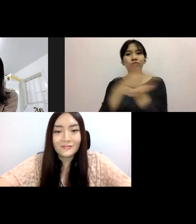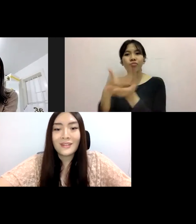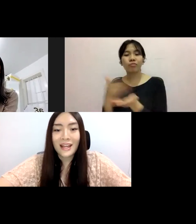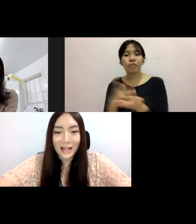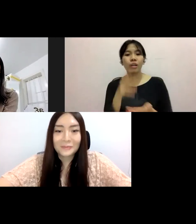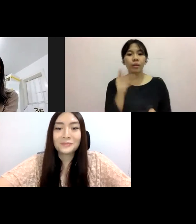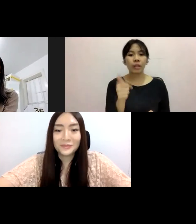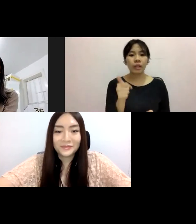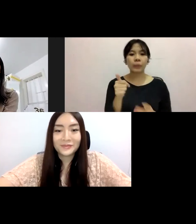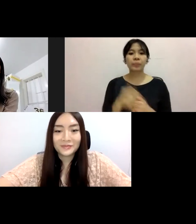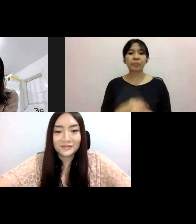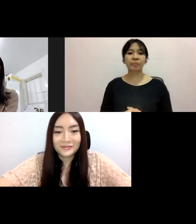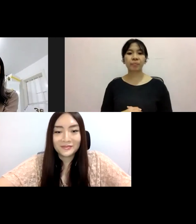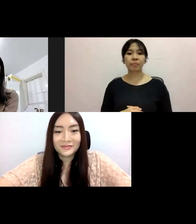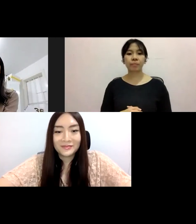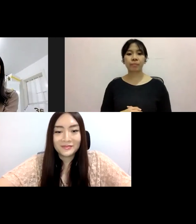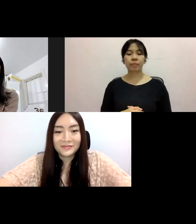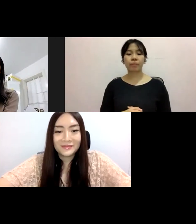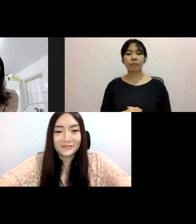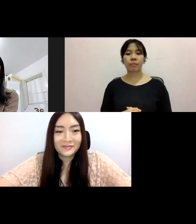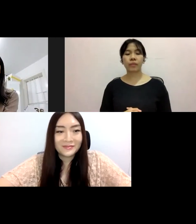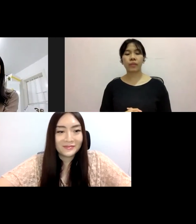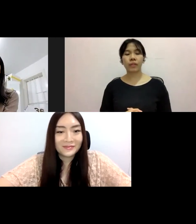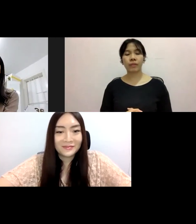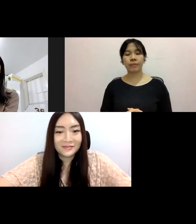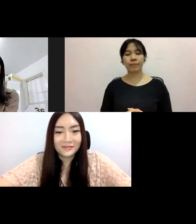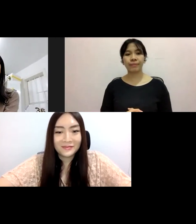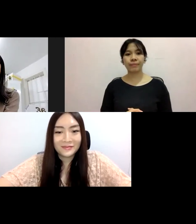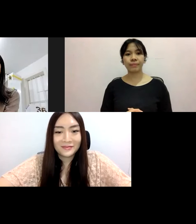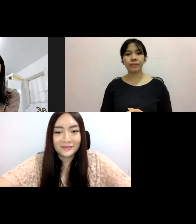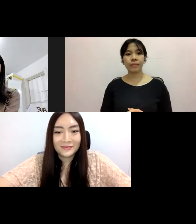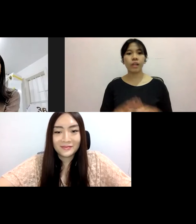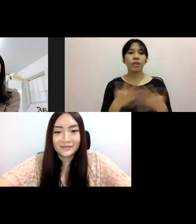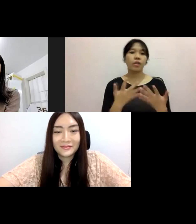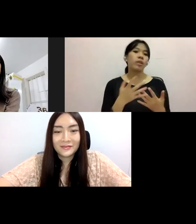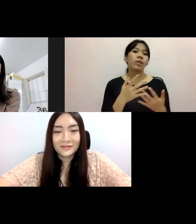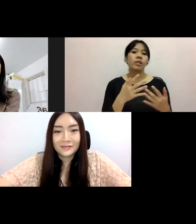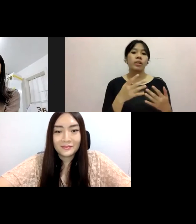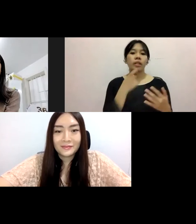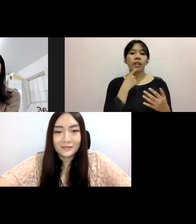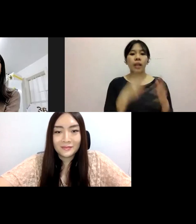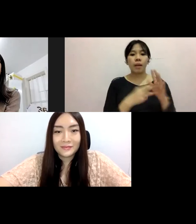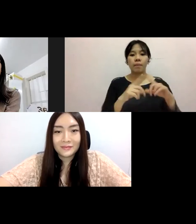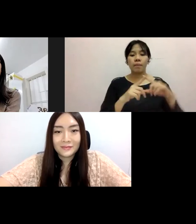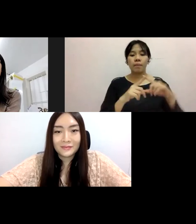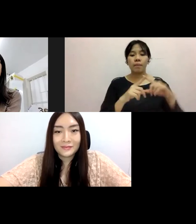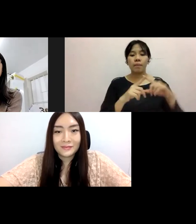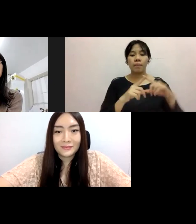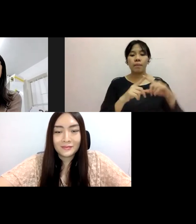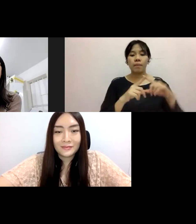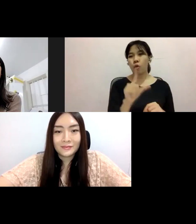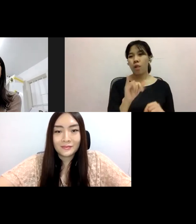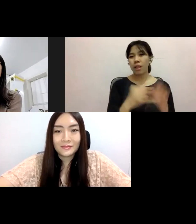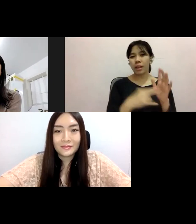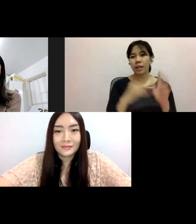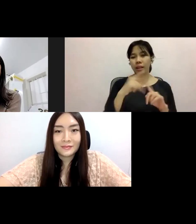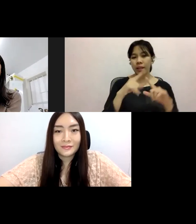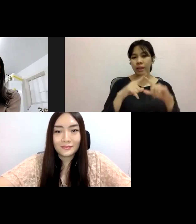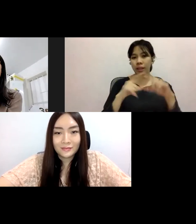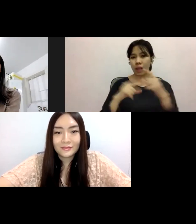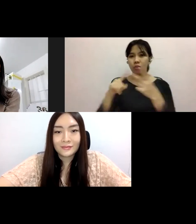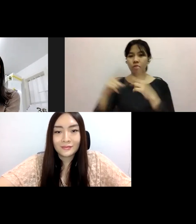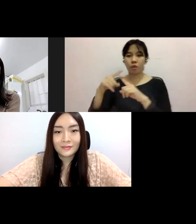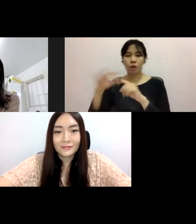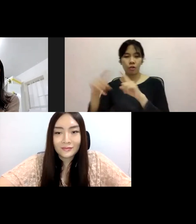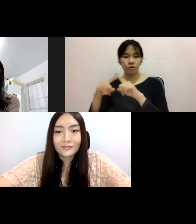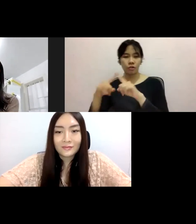So I understand what you're talking about. To follow up with that, to Khozy, as a first-time